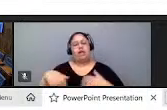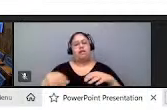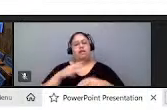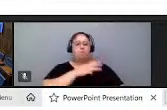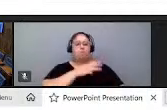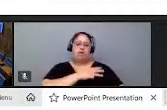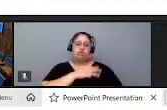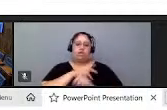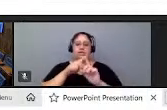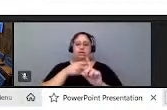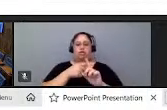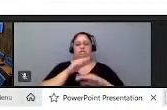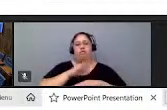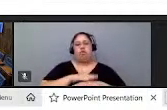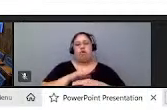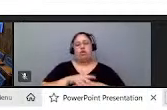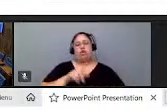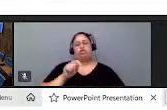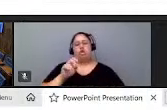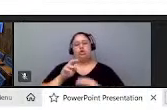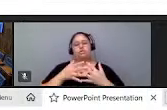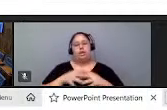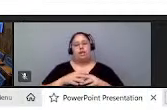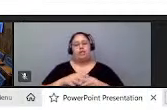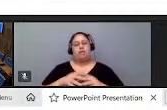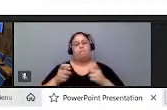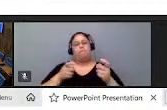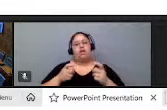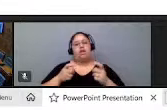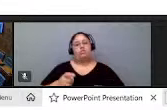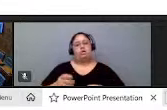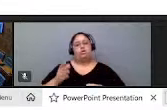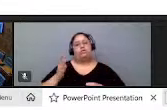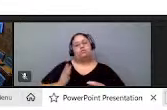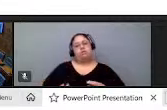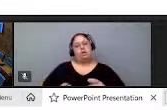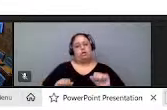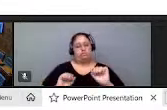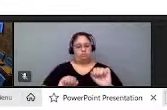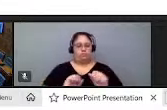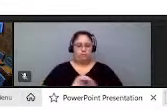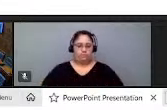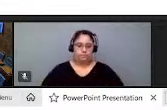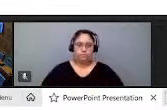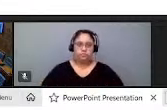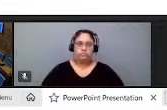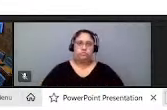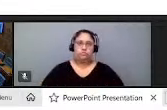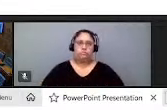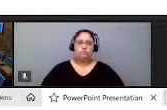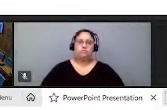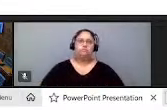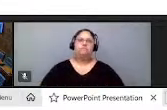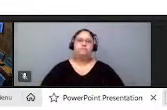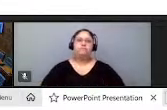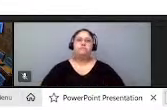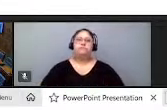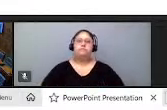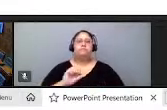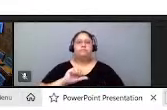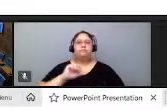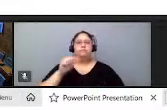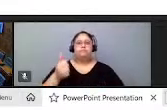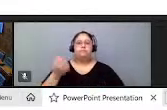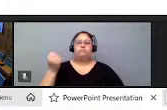transet national Ports Authority side um thanks we uh we can just go to the next slide and I'm